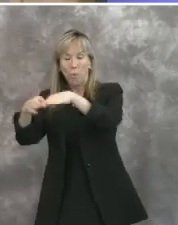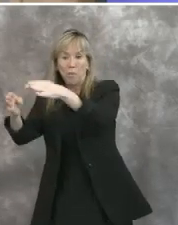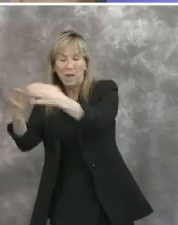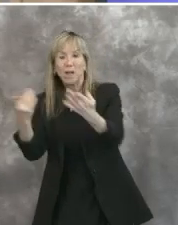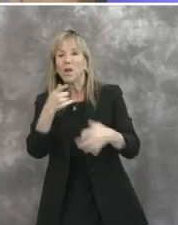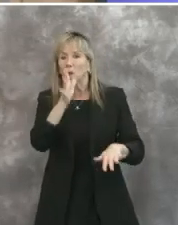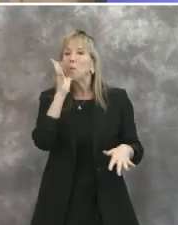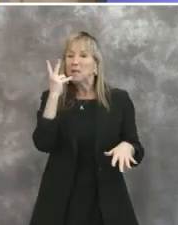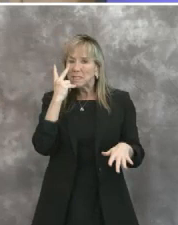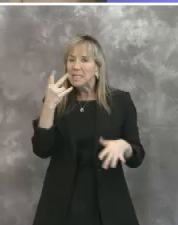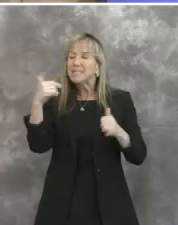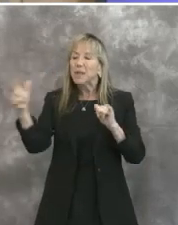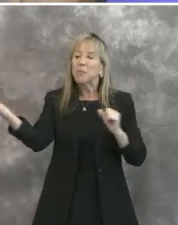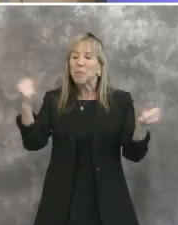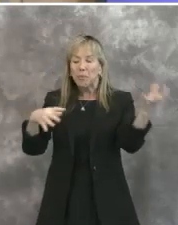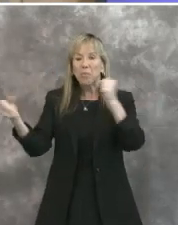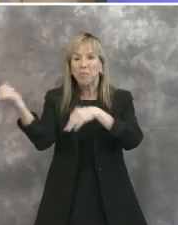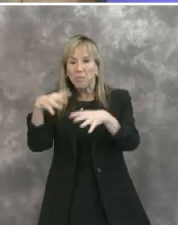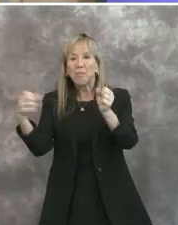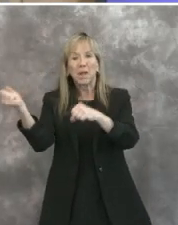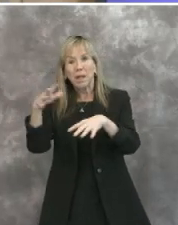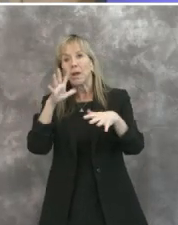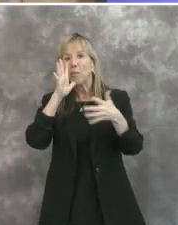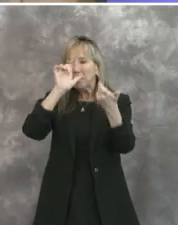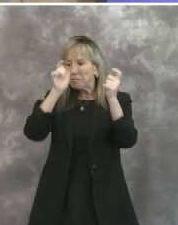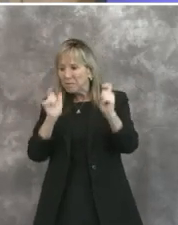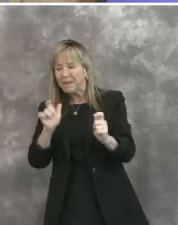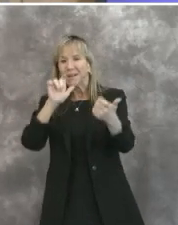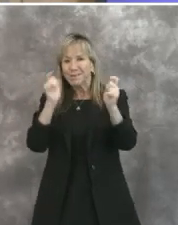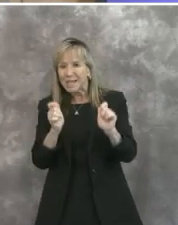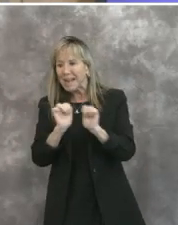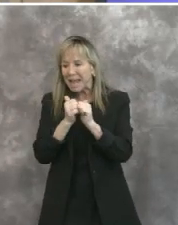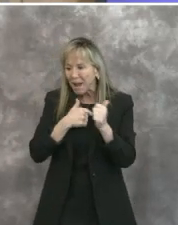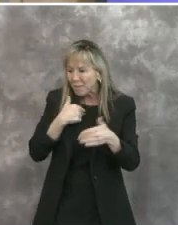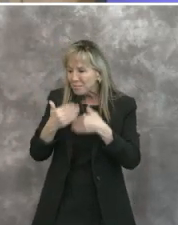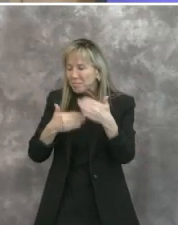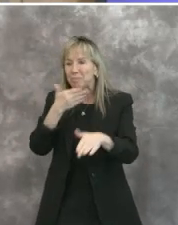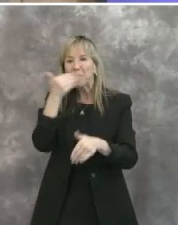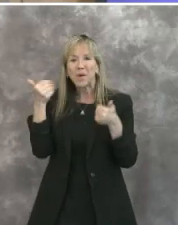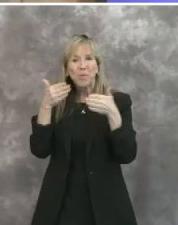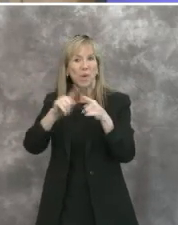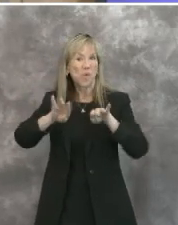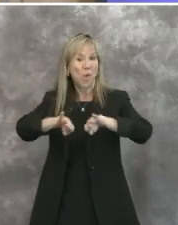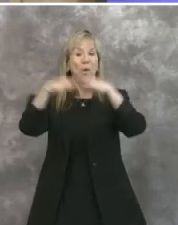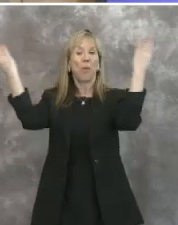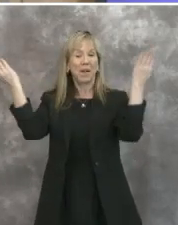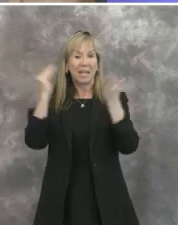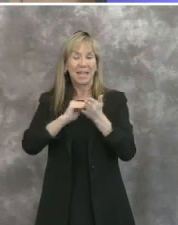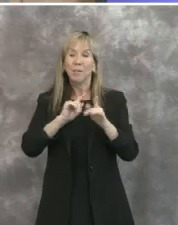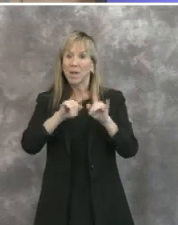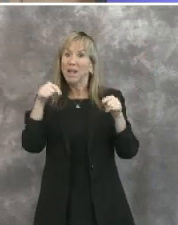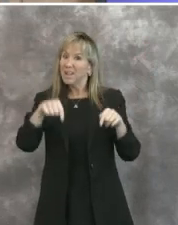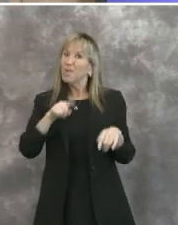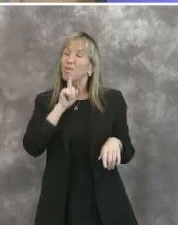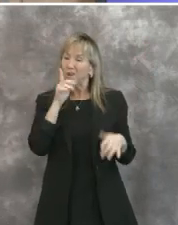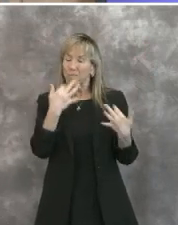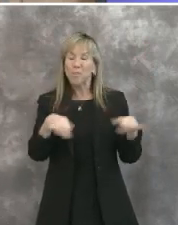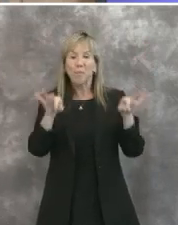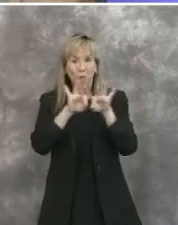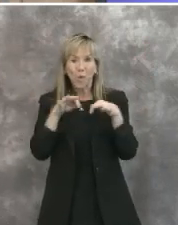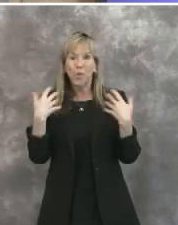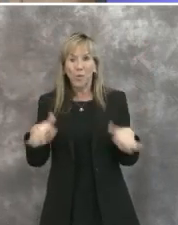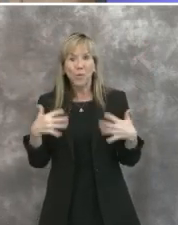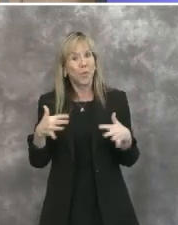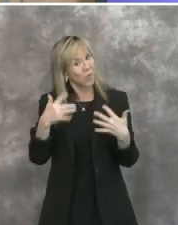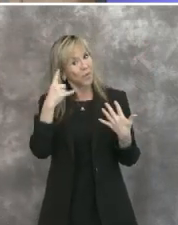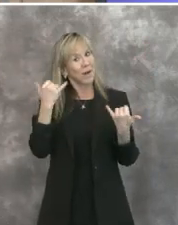see continued input, continued adaptation, continued change, but we think it is an important step forward in moving